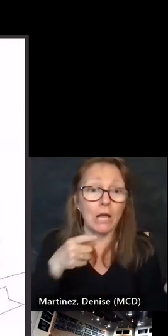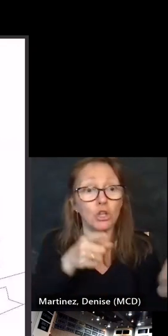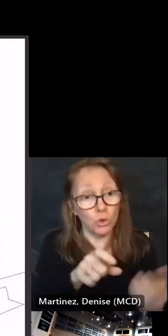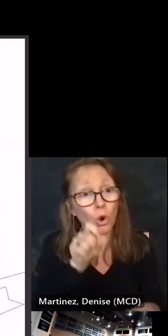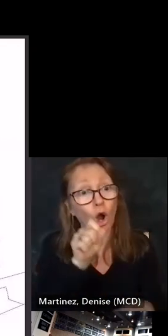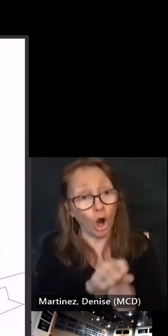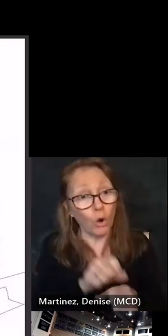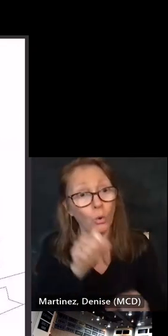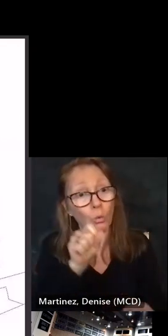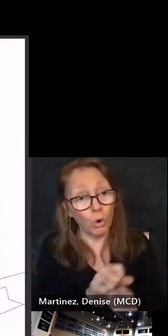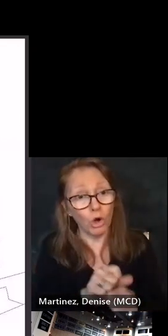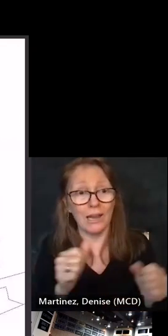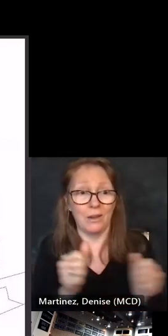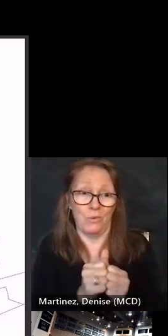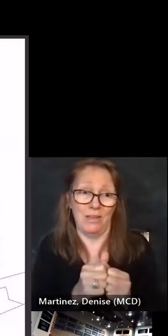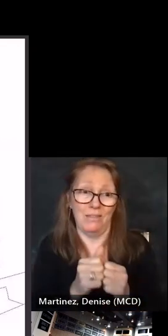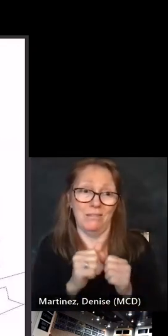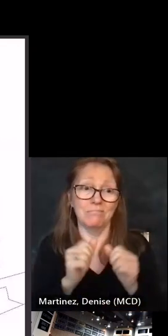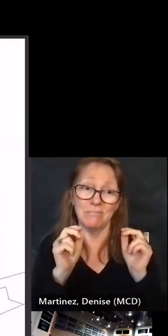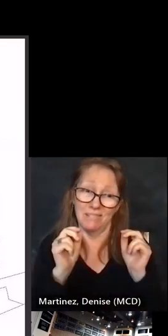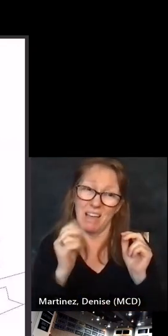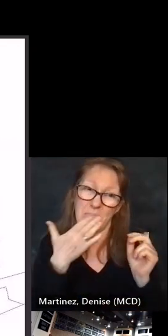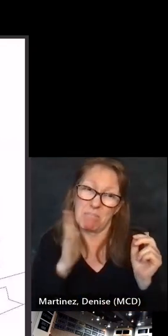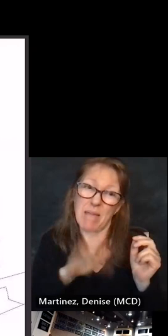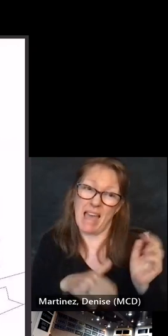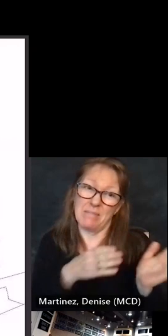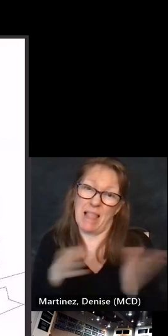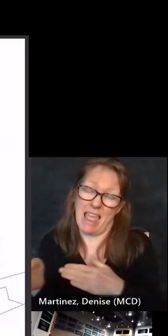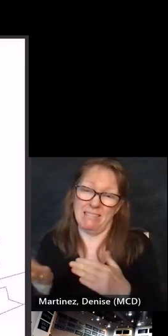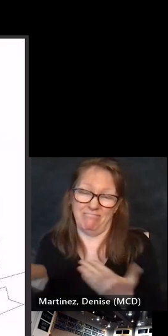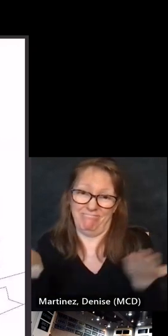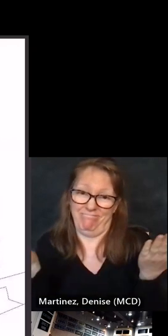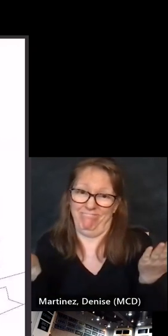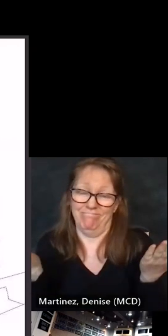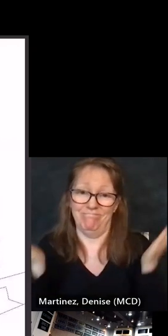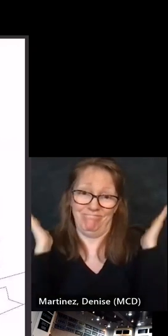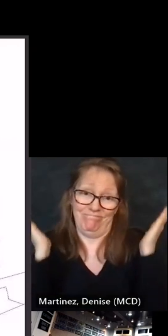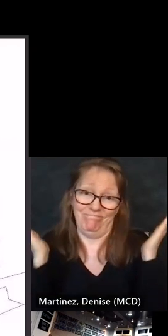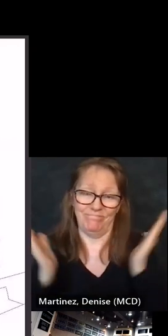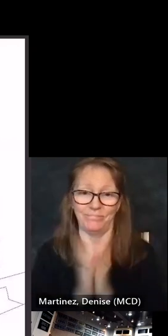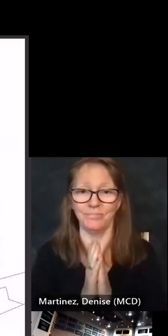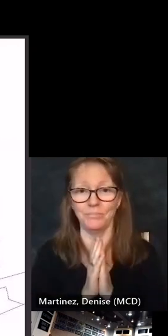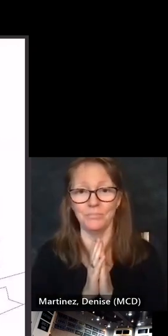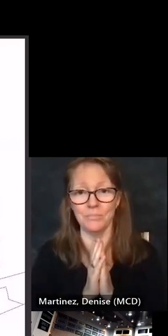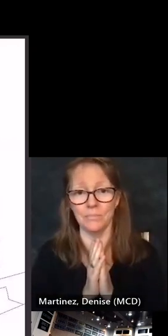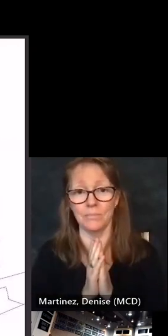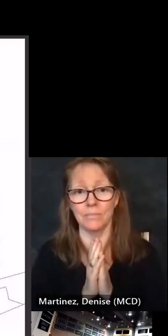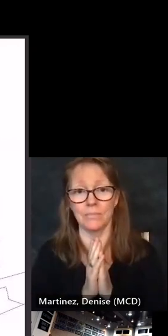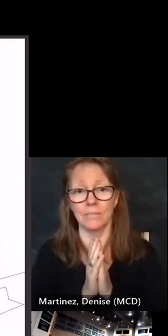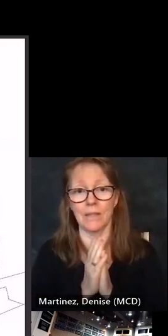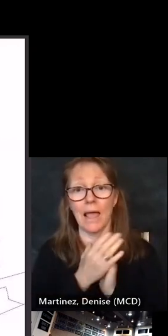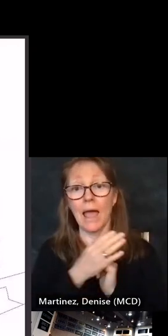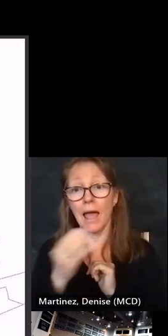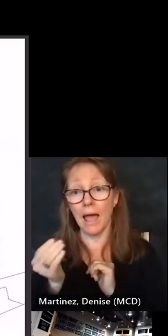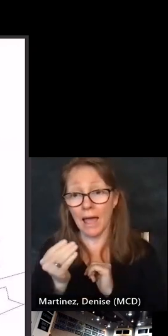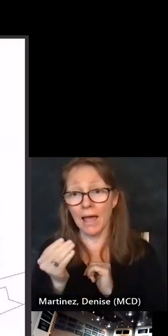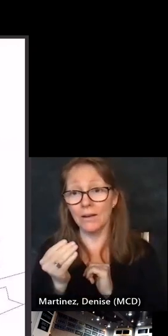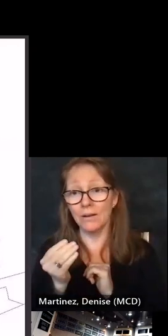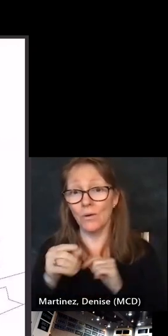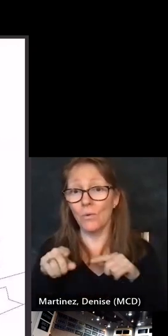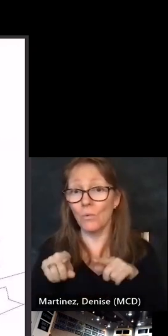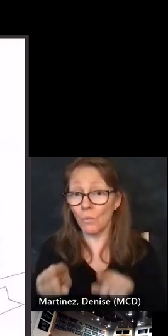what is a bad plan. And I guess while I'm at it, I'd also like to